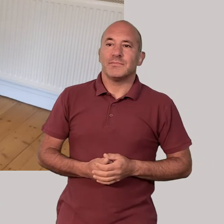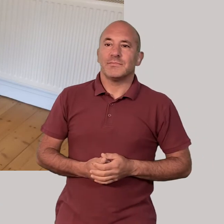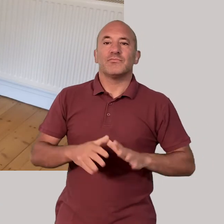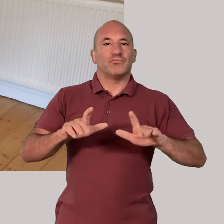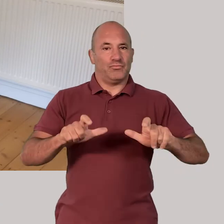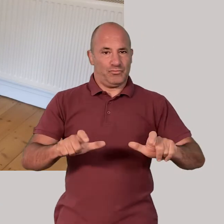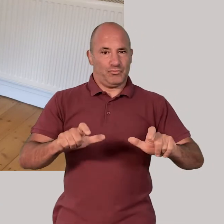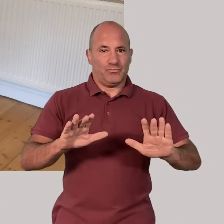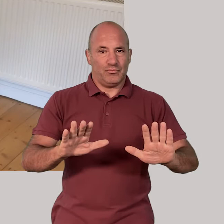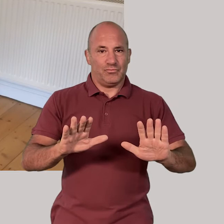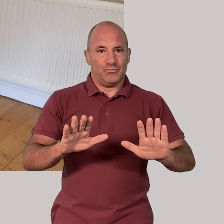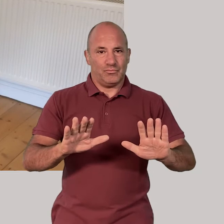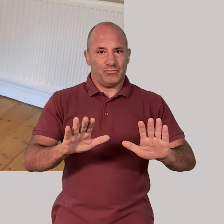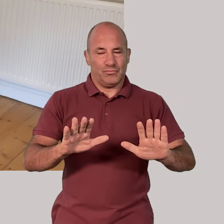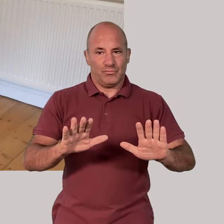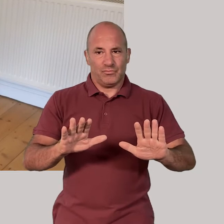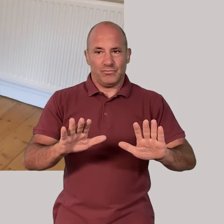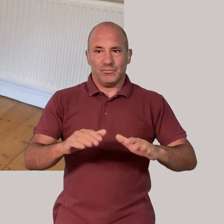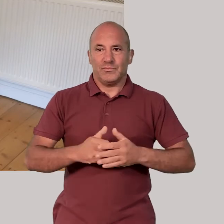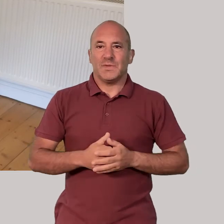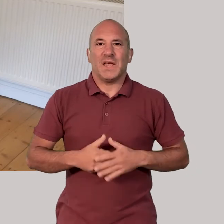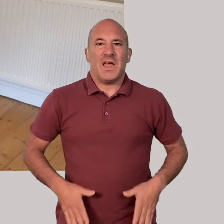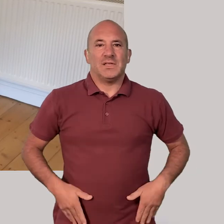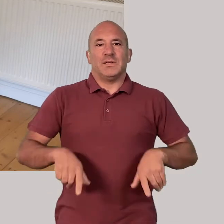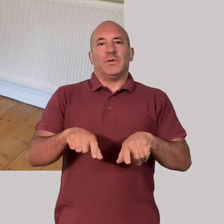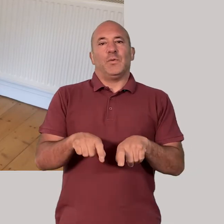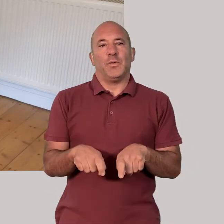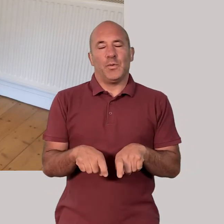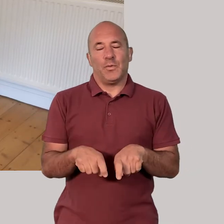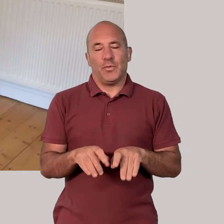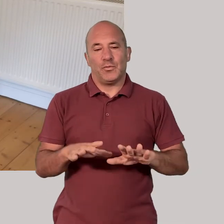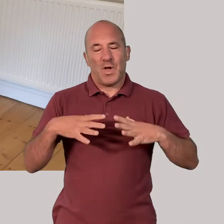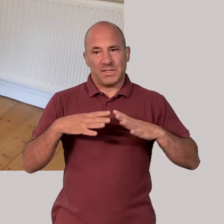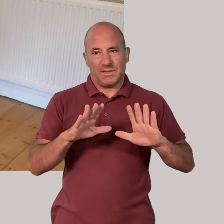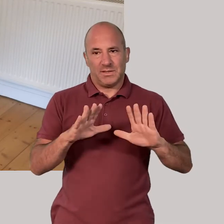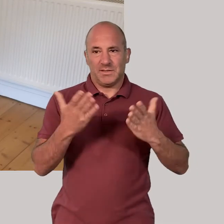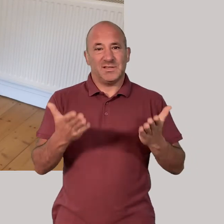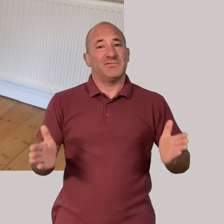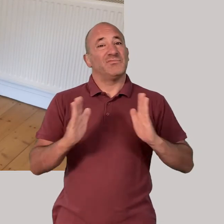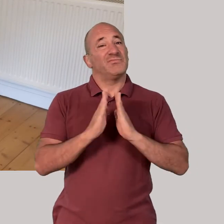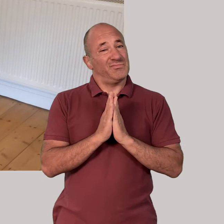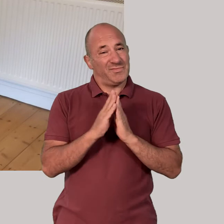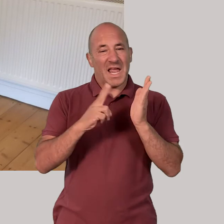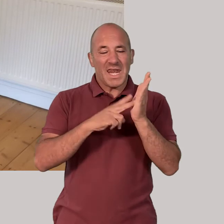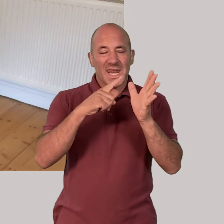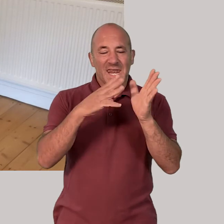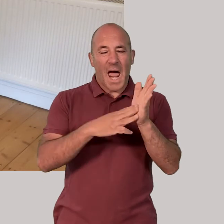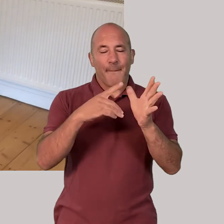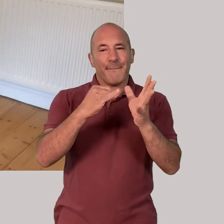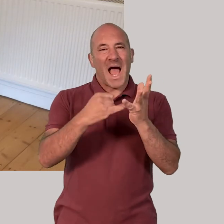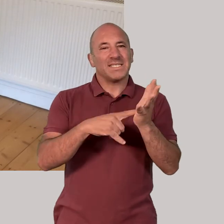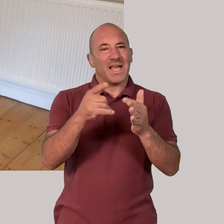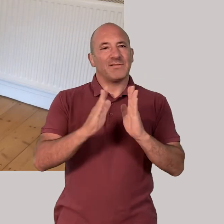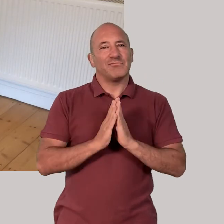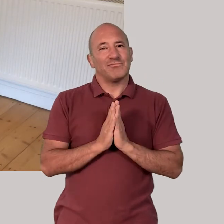And then let's see if we can hold the position. We'll just give our legs a rest for a moment and bring our hands together in